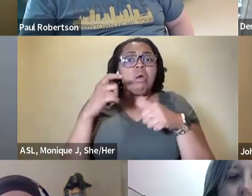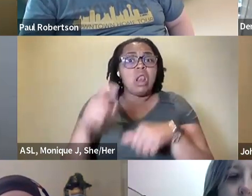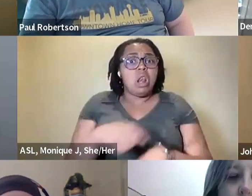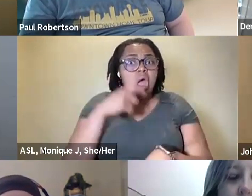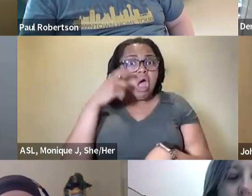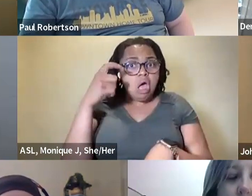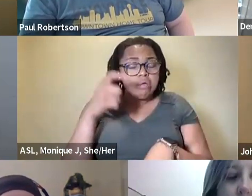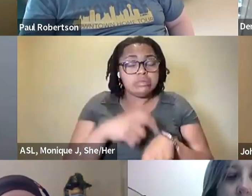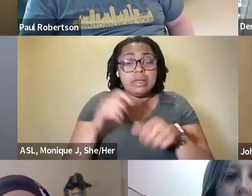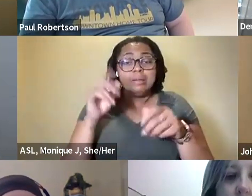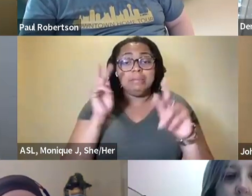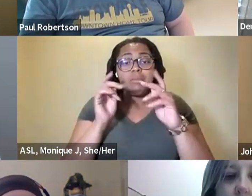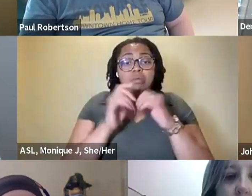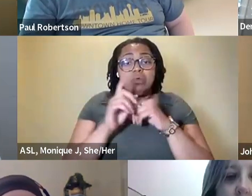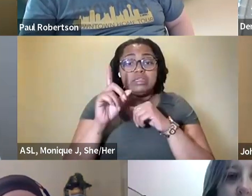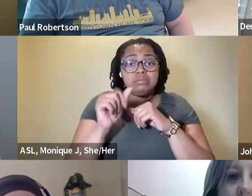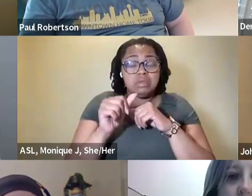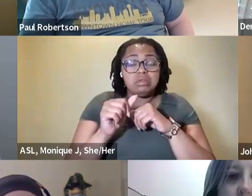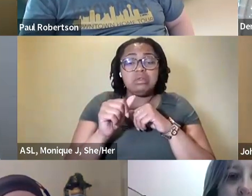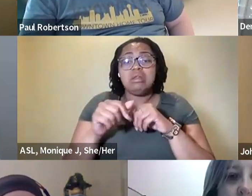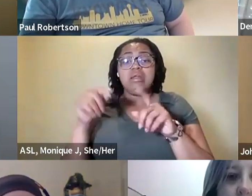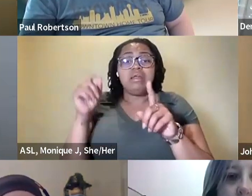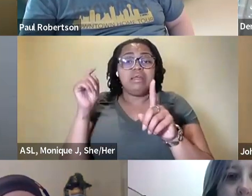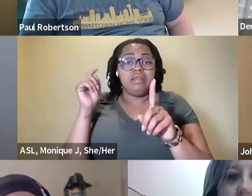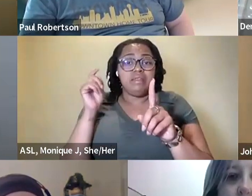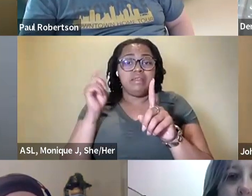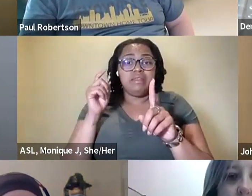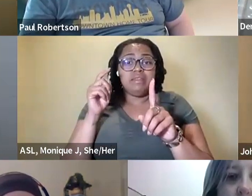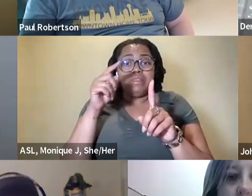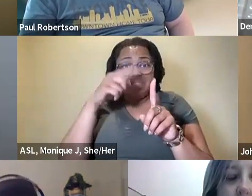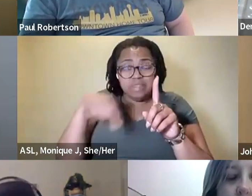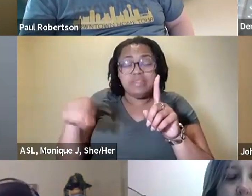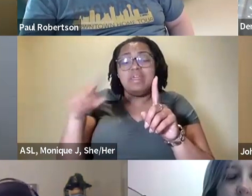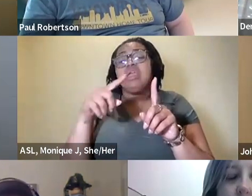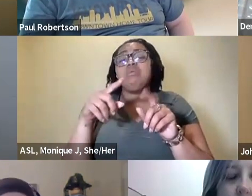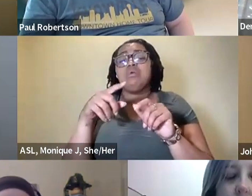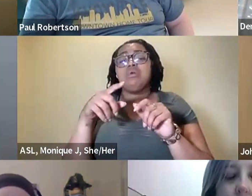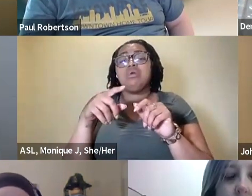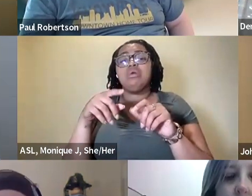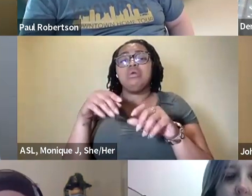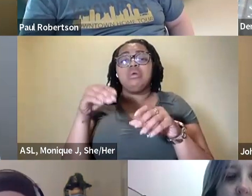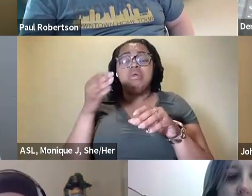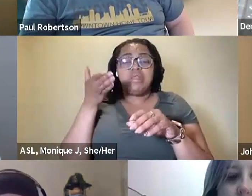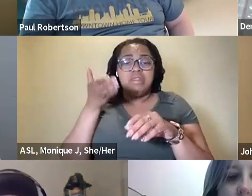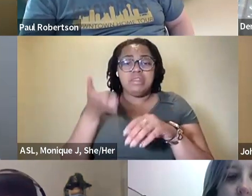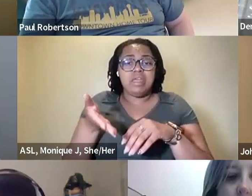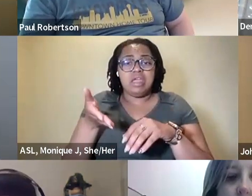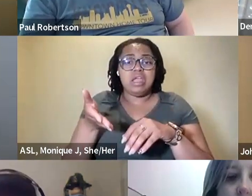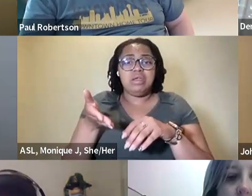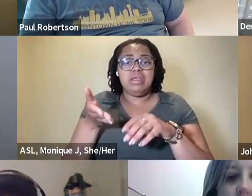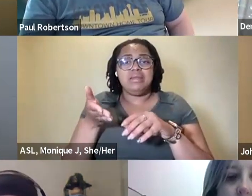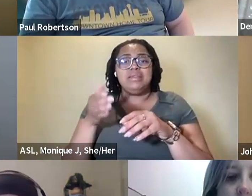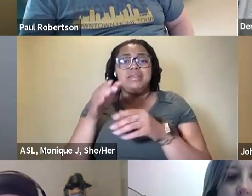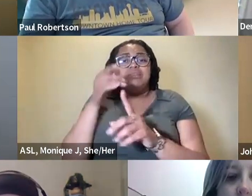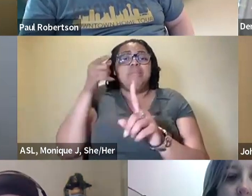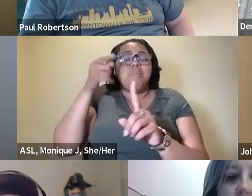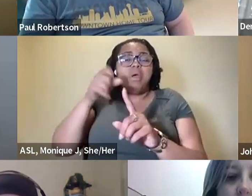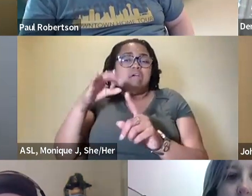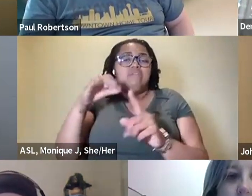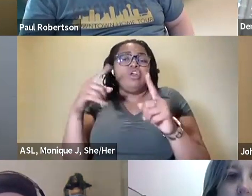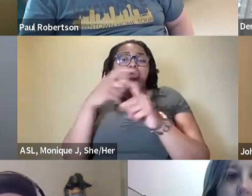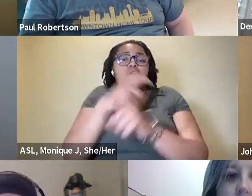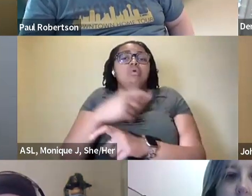with disabilities were at the margins of critical thought and reflection about the human